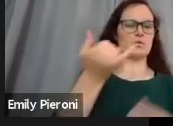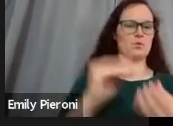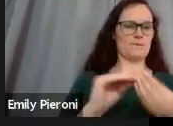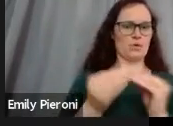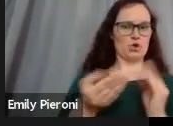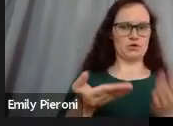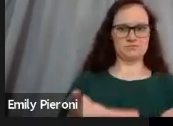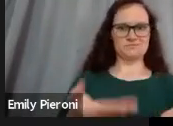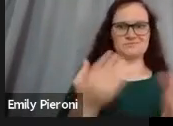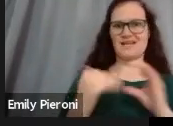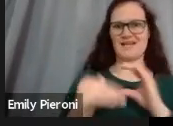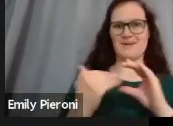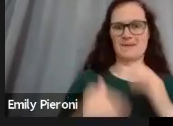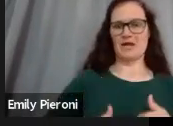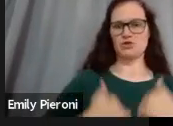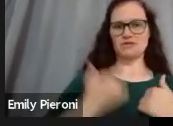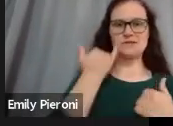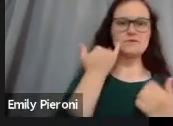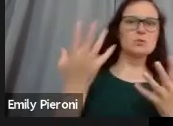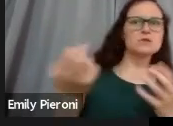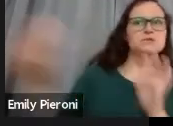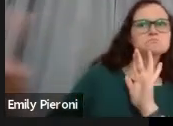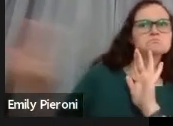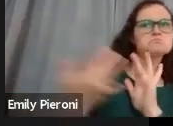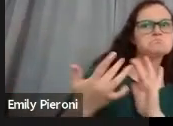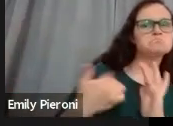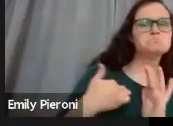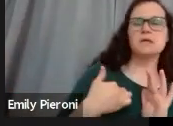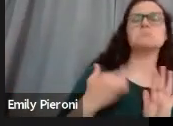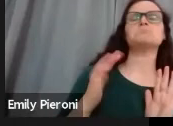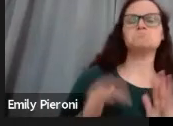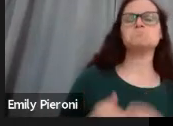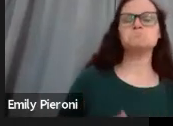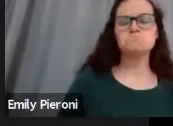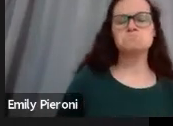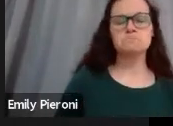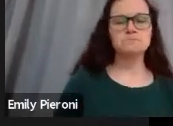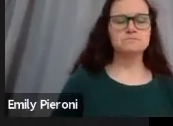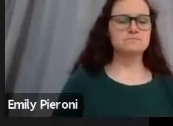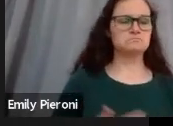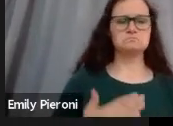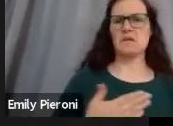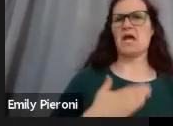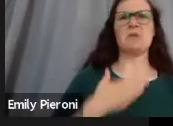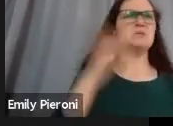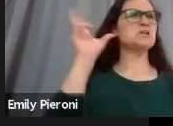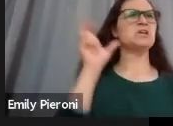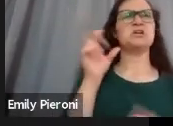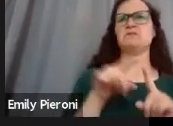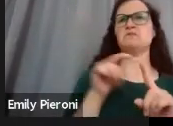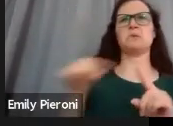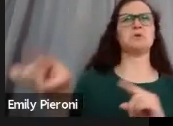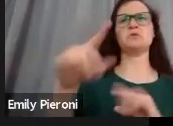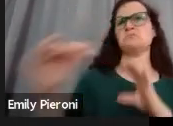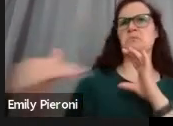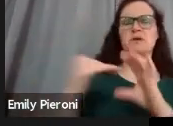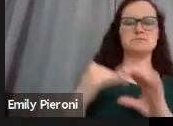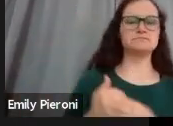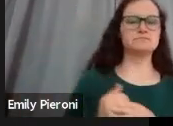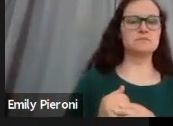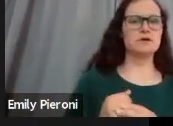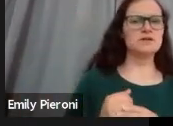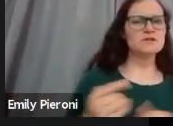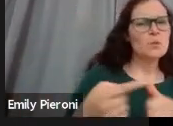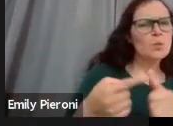email address if anyone wants to get a hold of me. And happy to have you call me or send me an email. Just a second before you